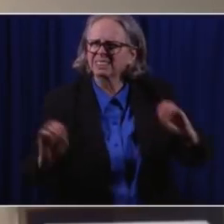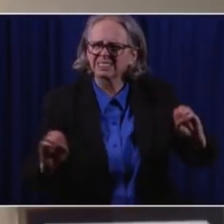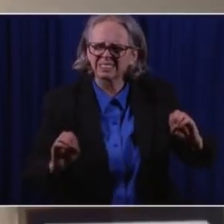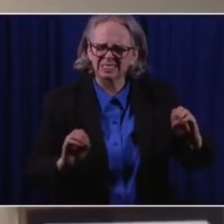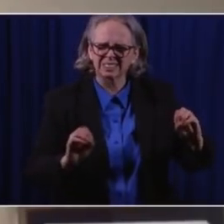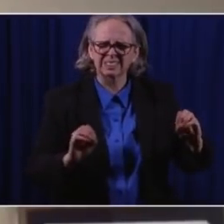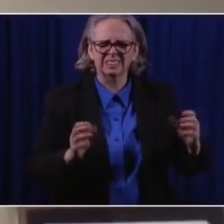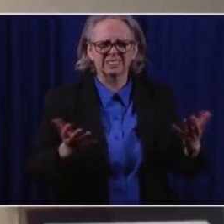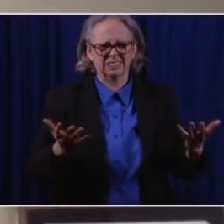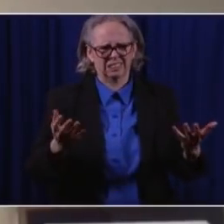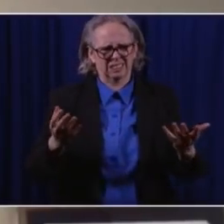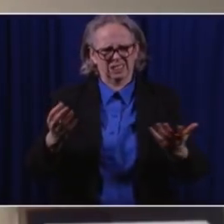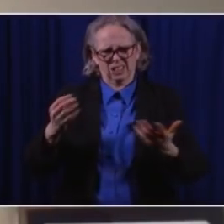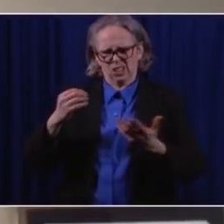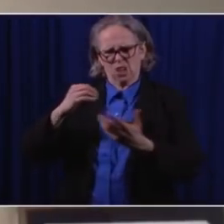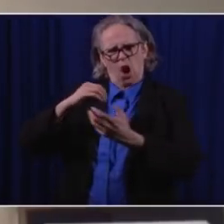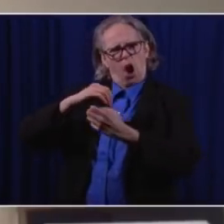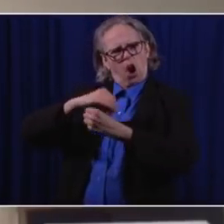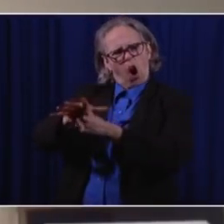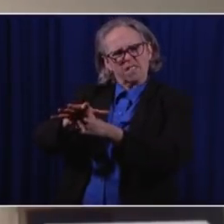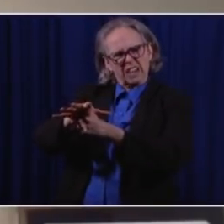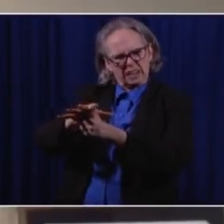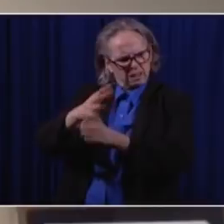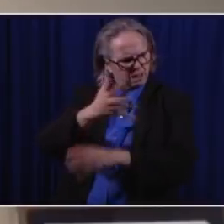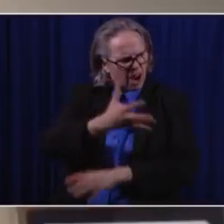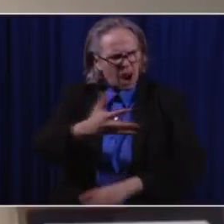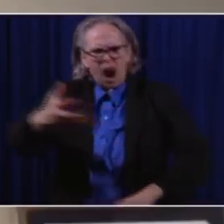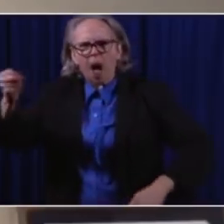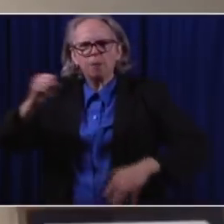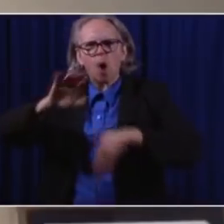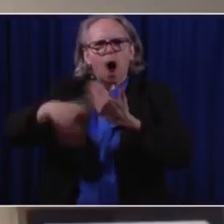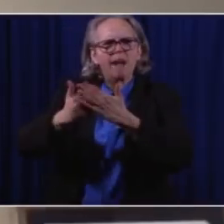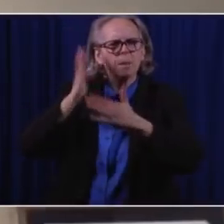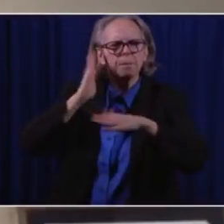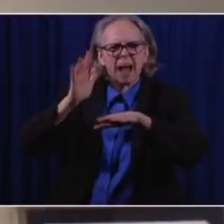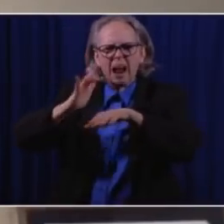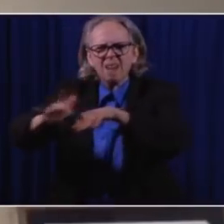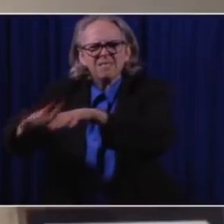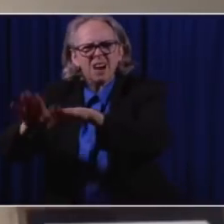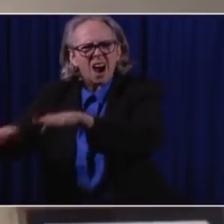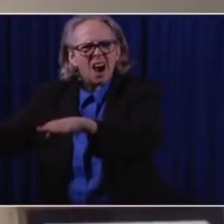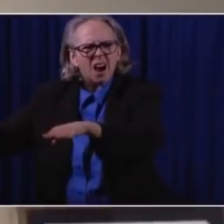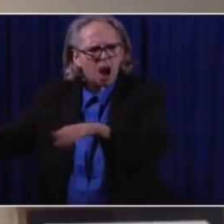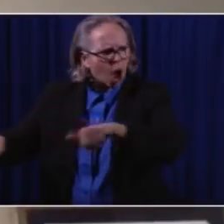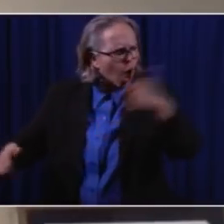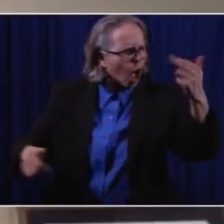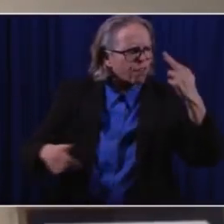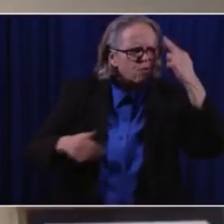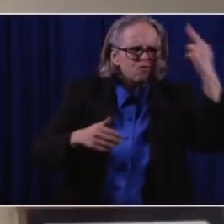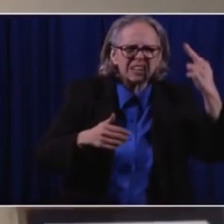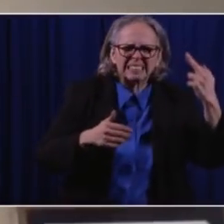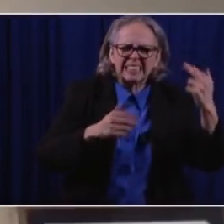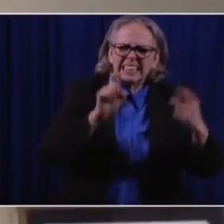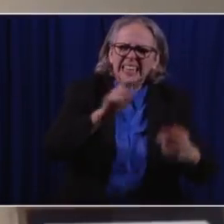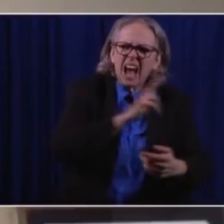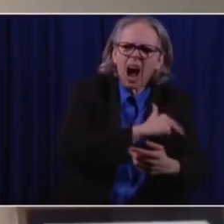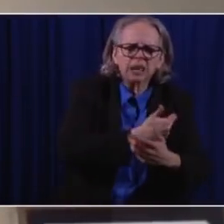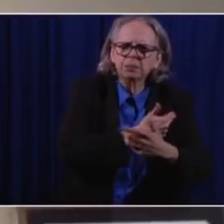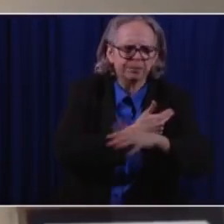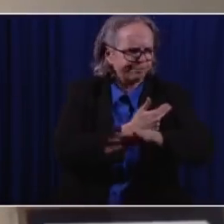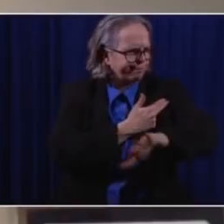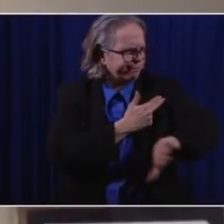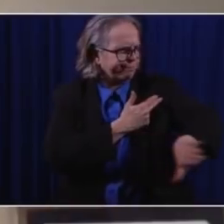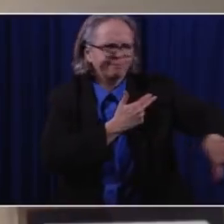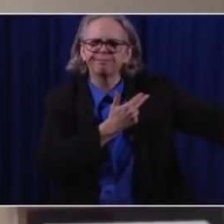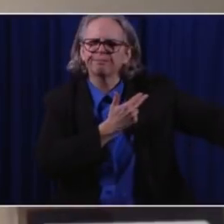going to get harder to access non-COVID related care because healthcare organizations are going to have to continue figuring out how to deal with all